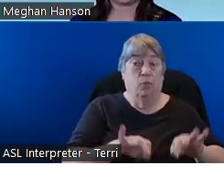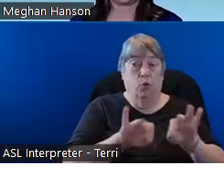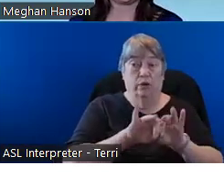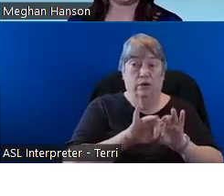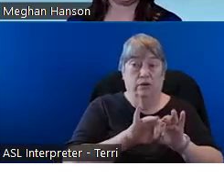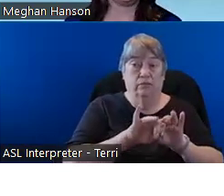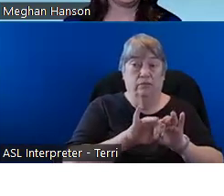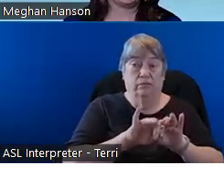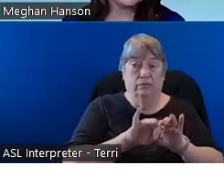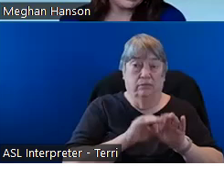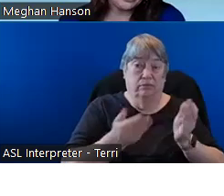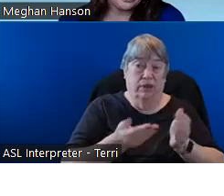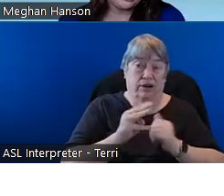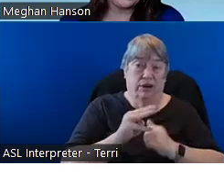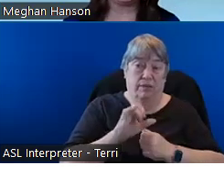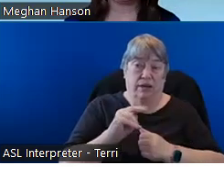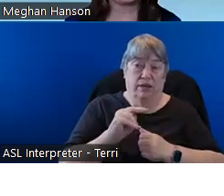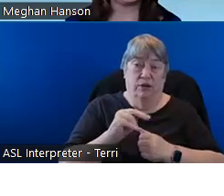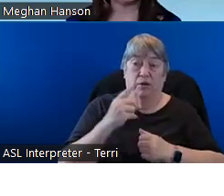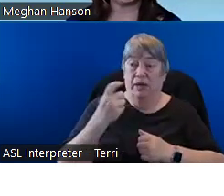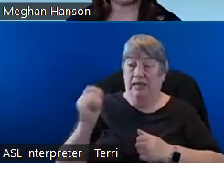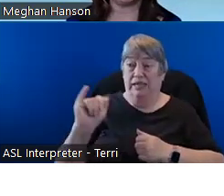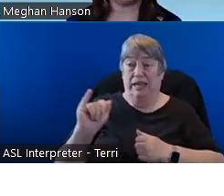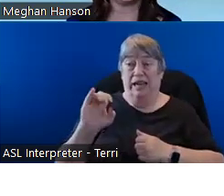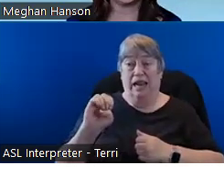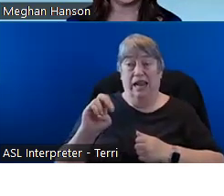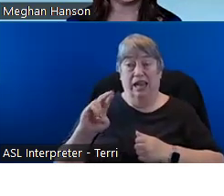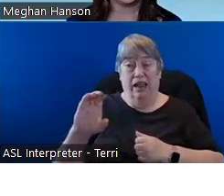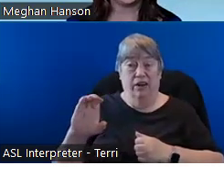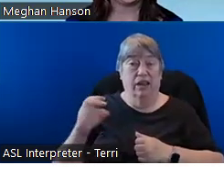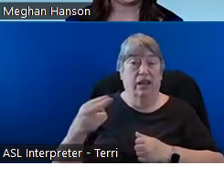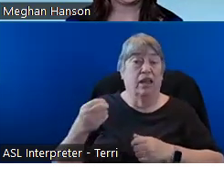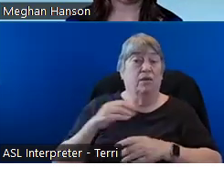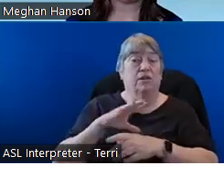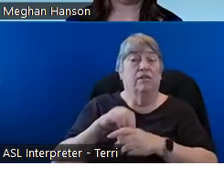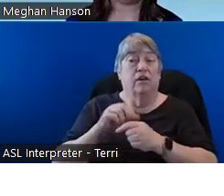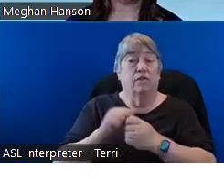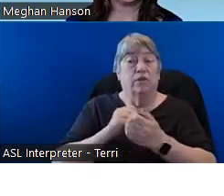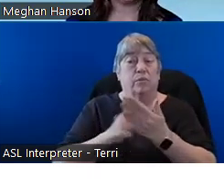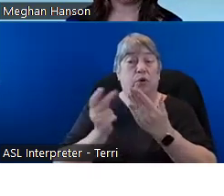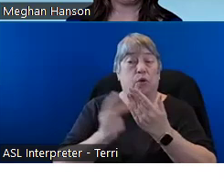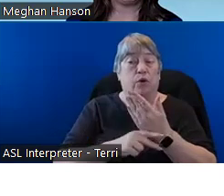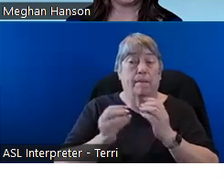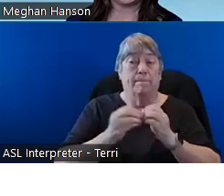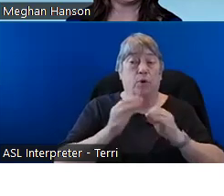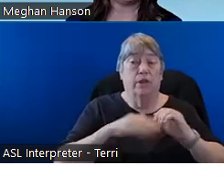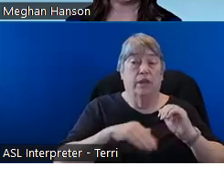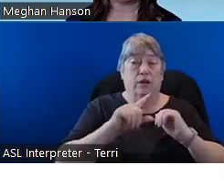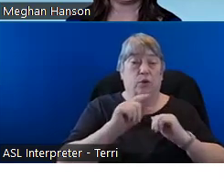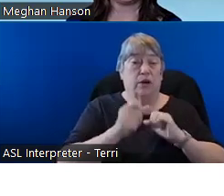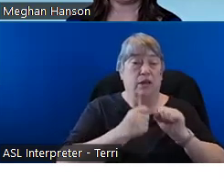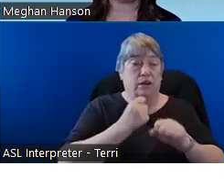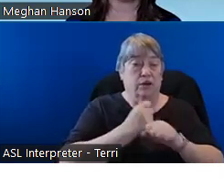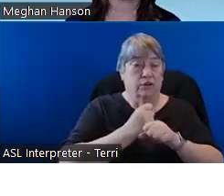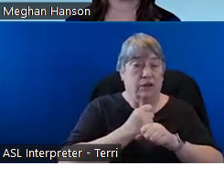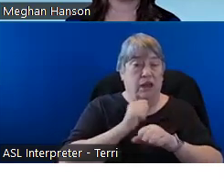here in Minnesota, I think. Because someone like Eric, he was part of the program for over 20 years and worked in this particular